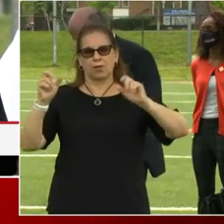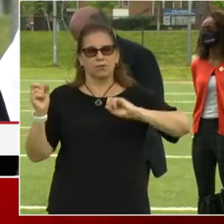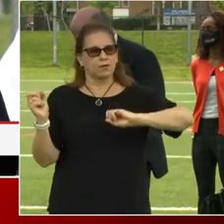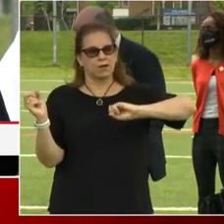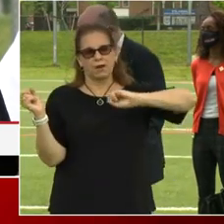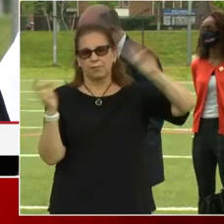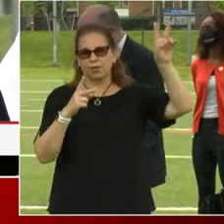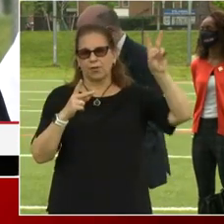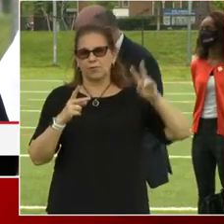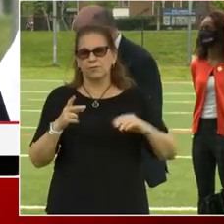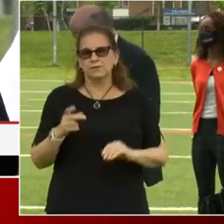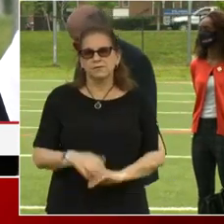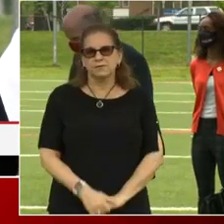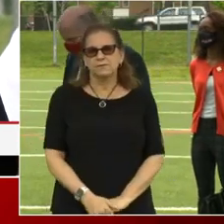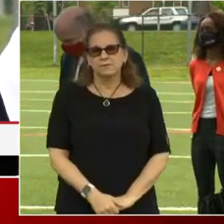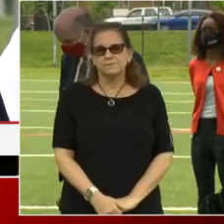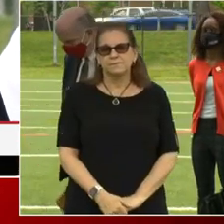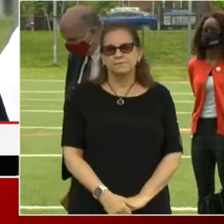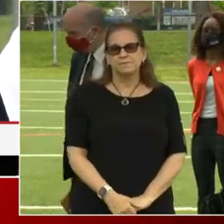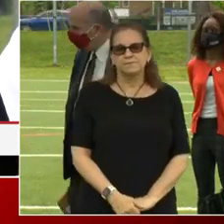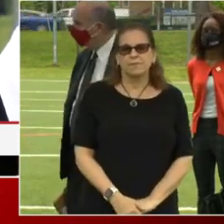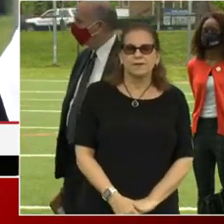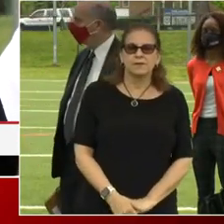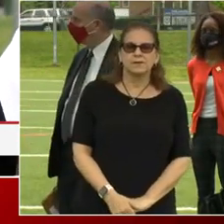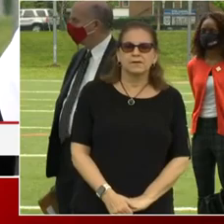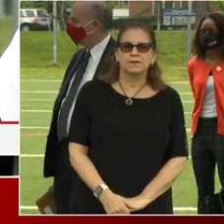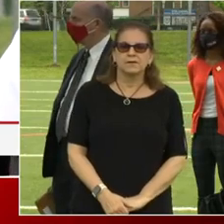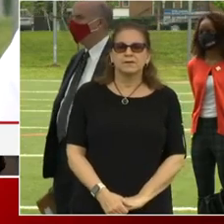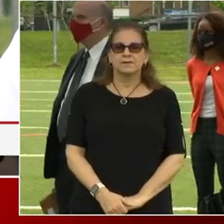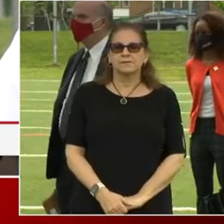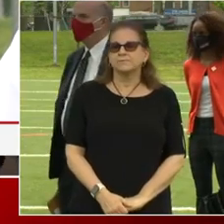notices throughout when we are able to put the website live.